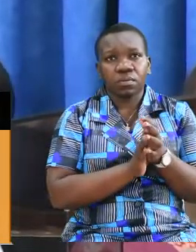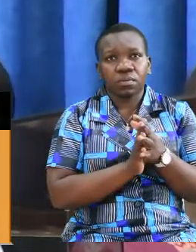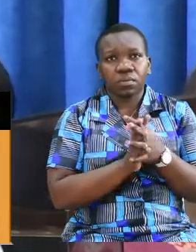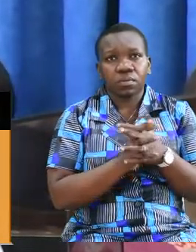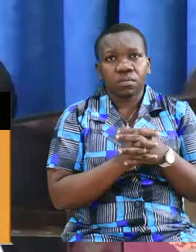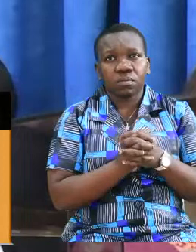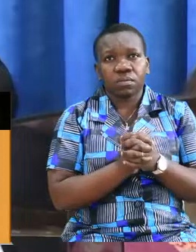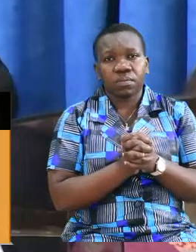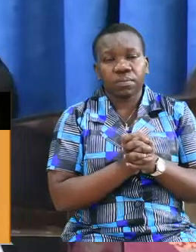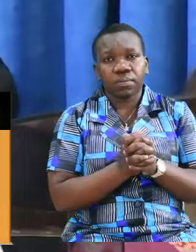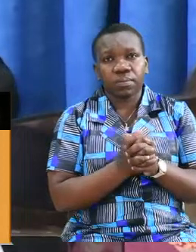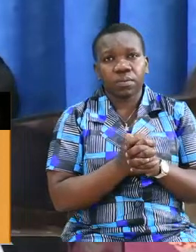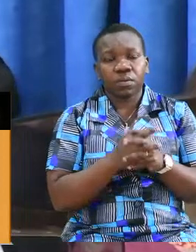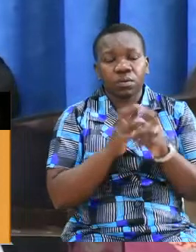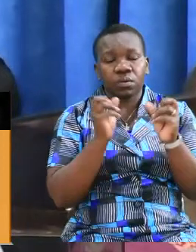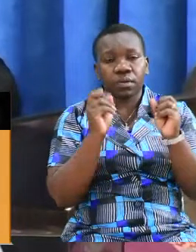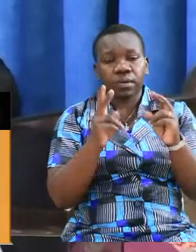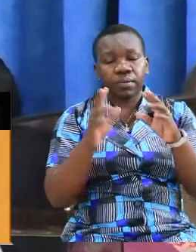From PDI,